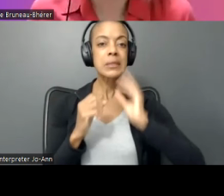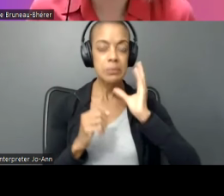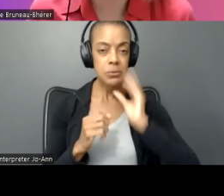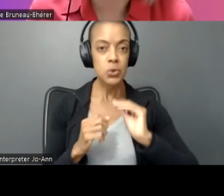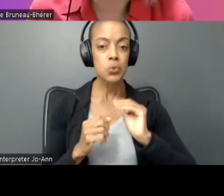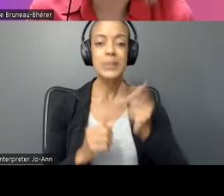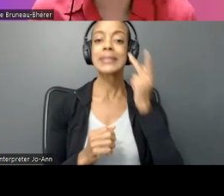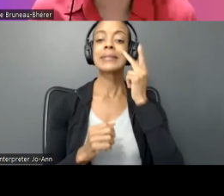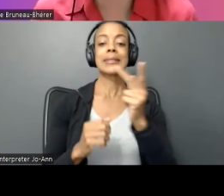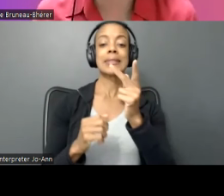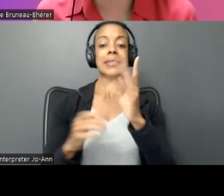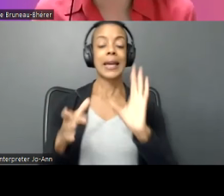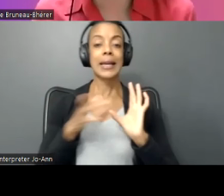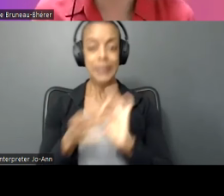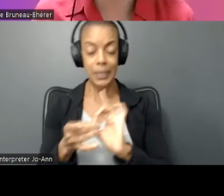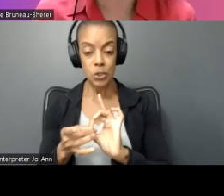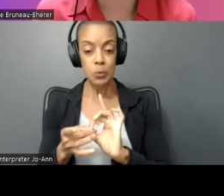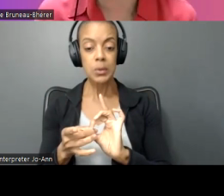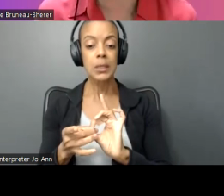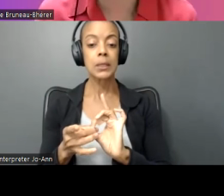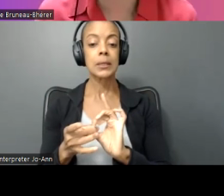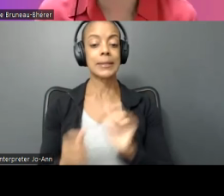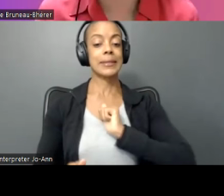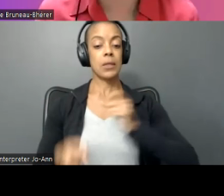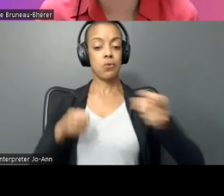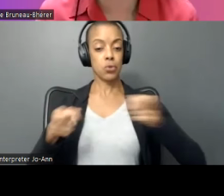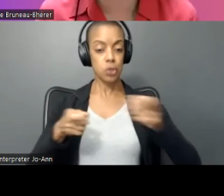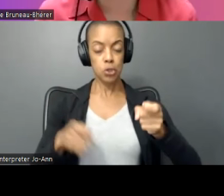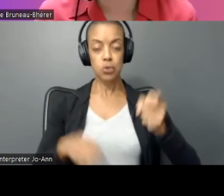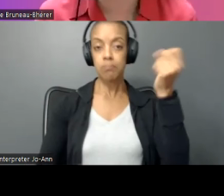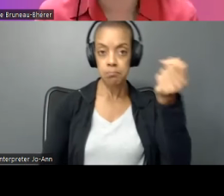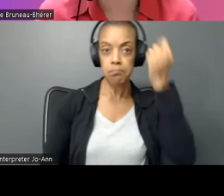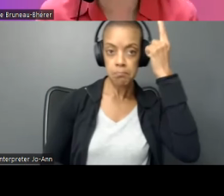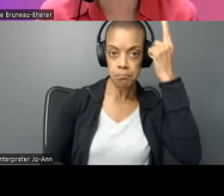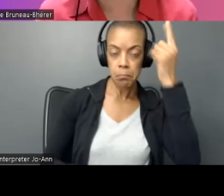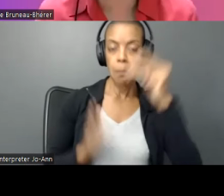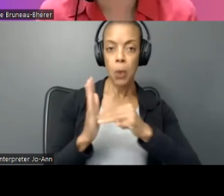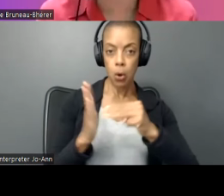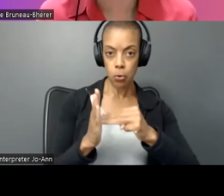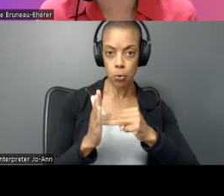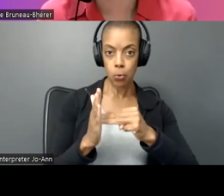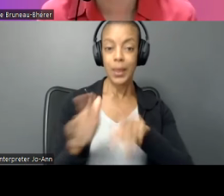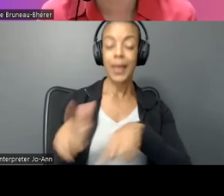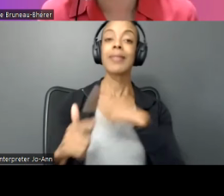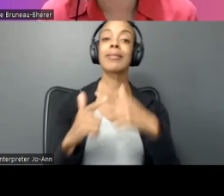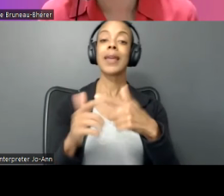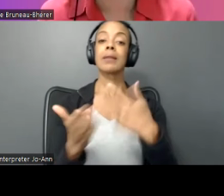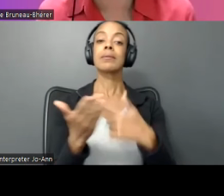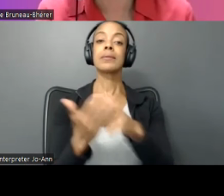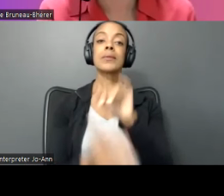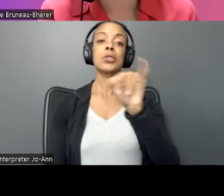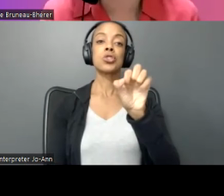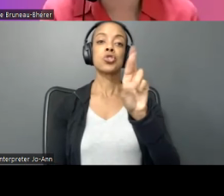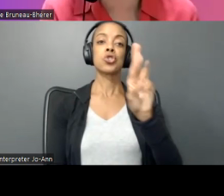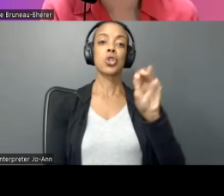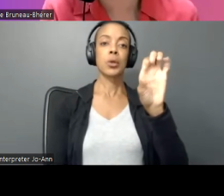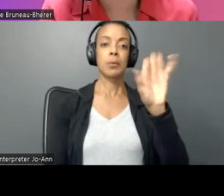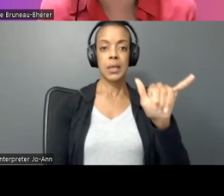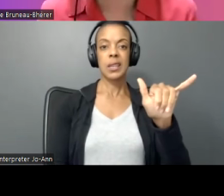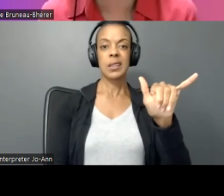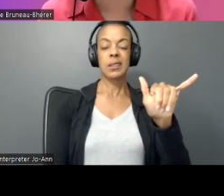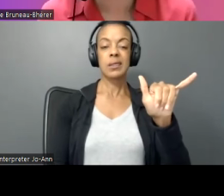attachment, self-regulation, and competency model. And then we're going to talk about Jeremy, a case study to talk about